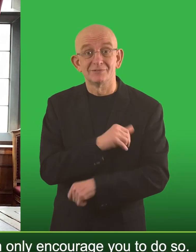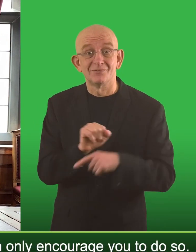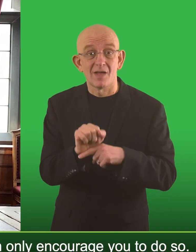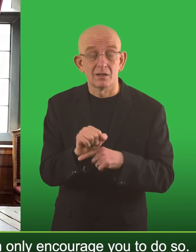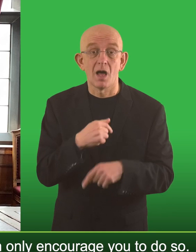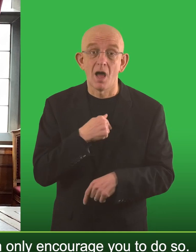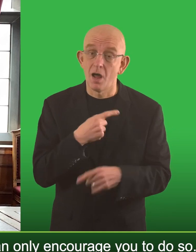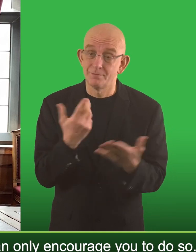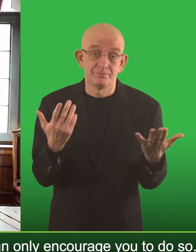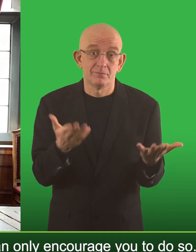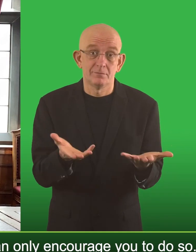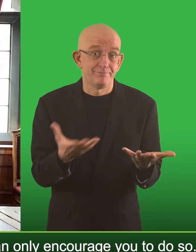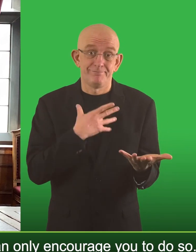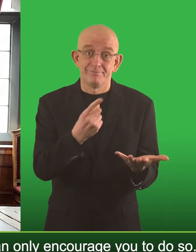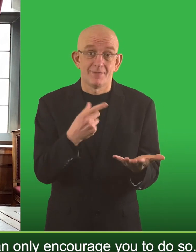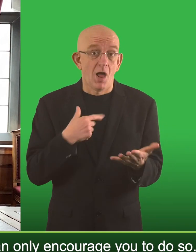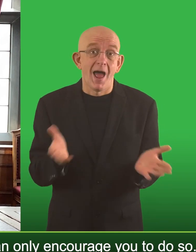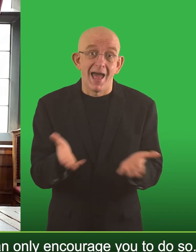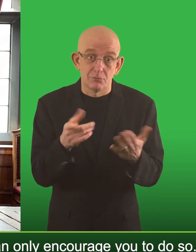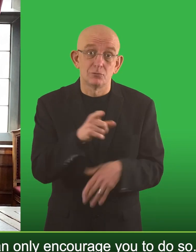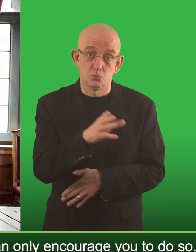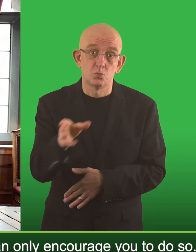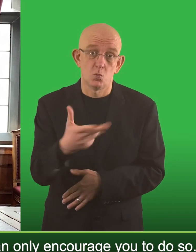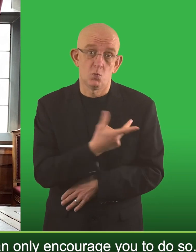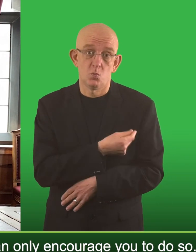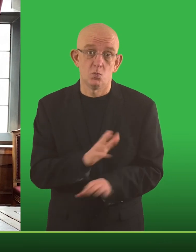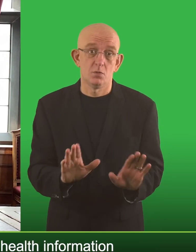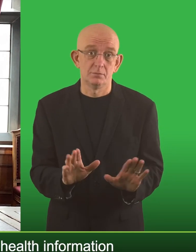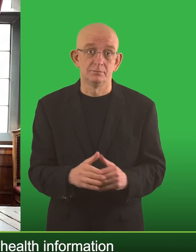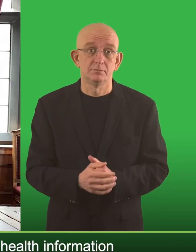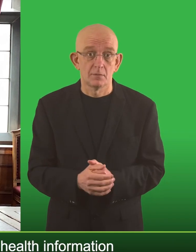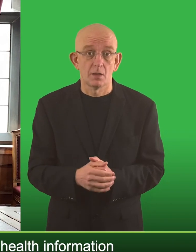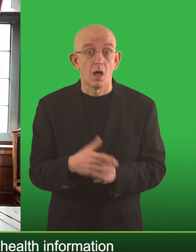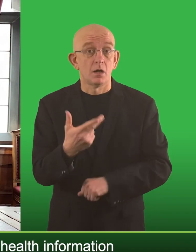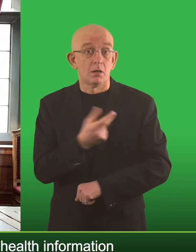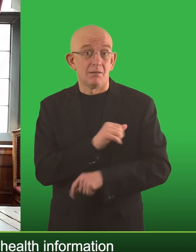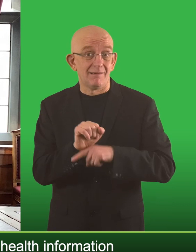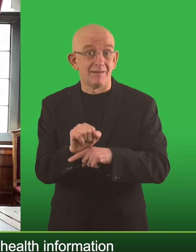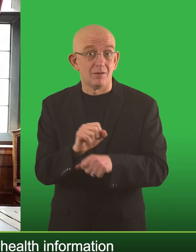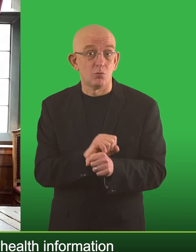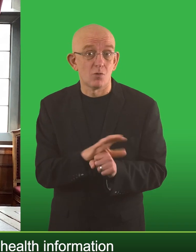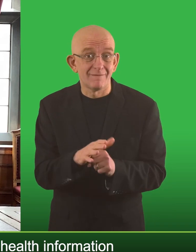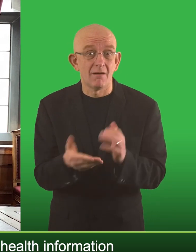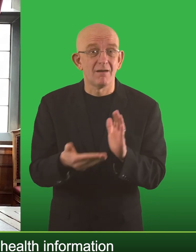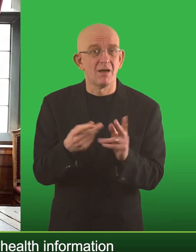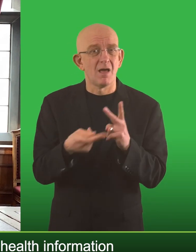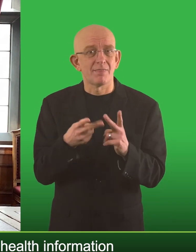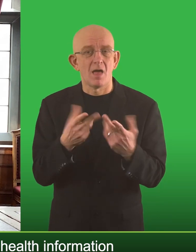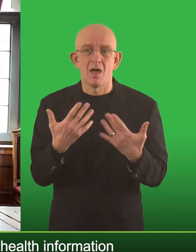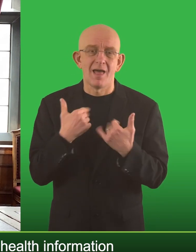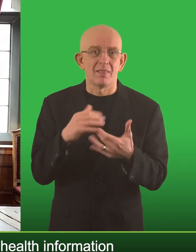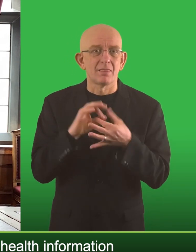only encourage you to do so. You need to choose to want to do so, but I can only encourage you to do so. So COVID vaccination and other health information